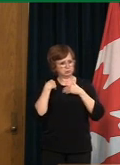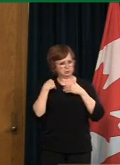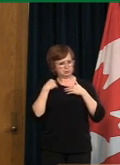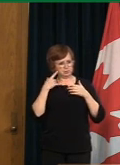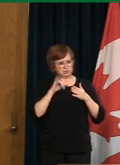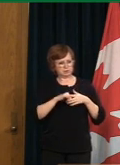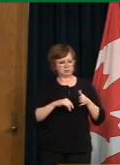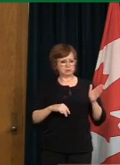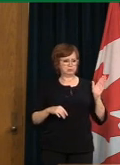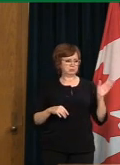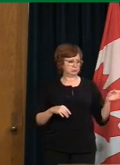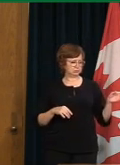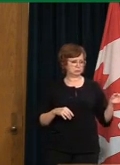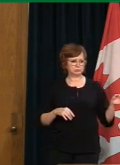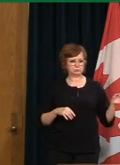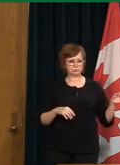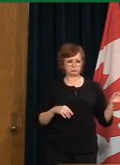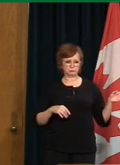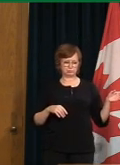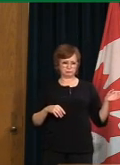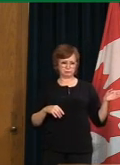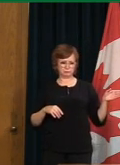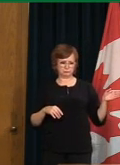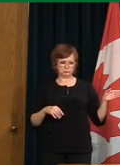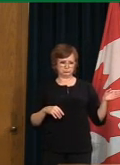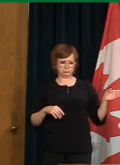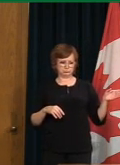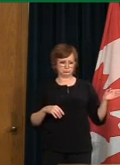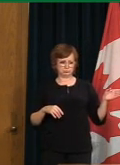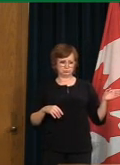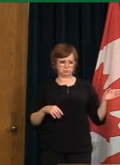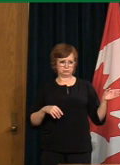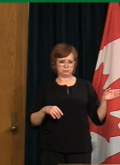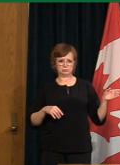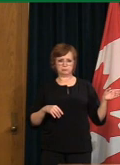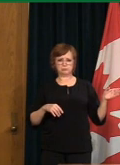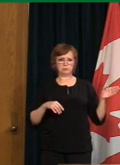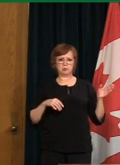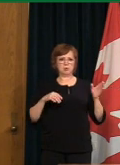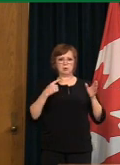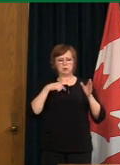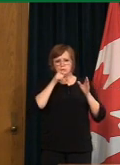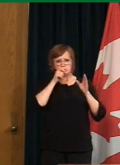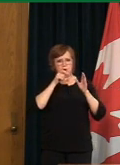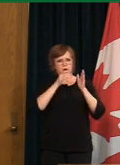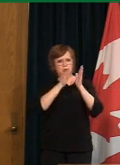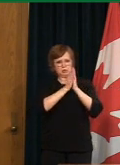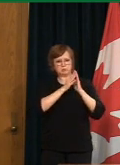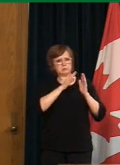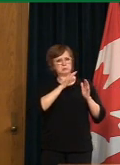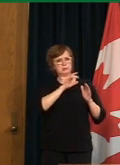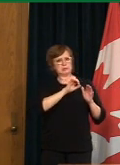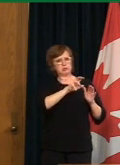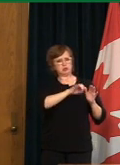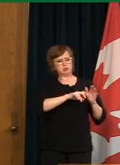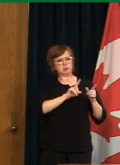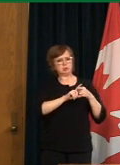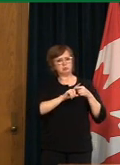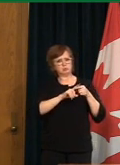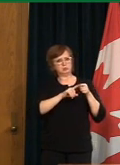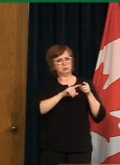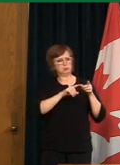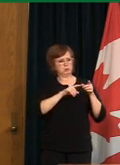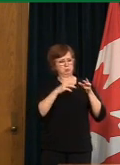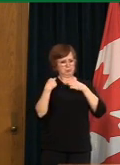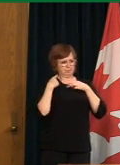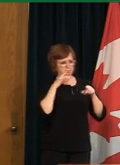As employees to actually enforce this in your stores. What we're asking Saskatchewan people to do, as we have always done, is to ask them to comply with